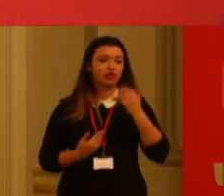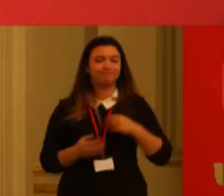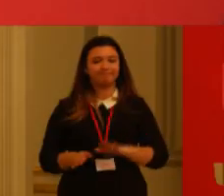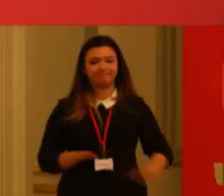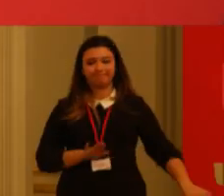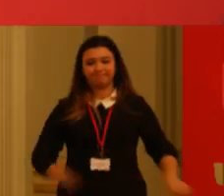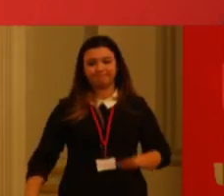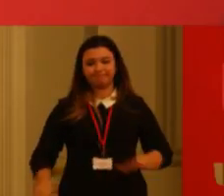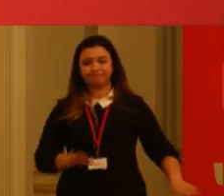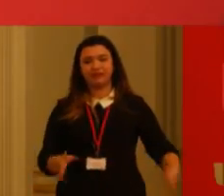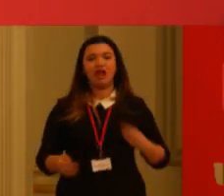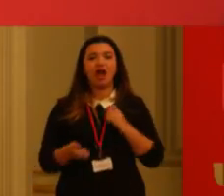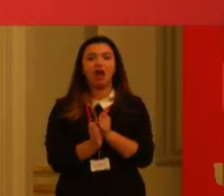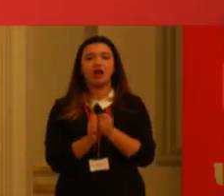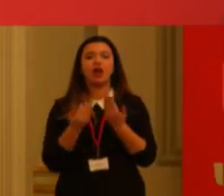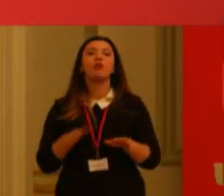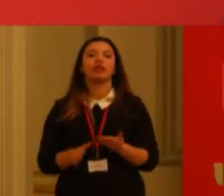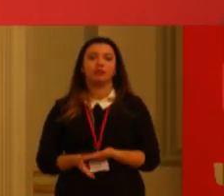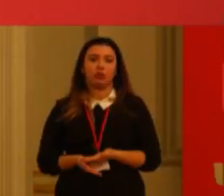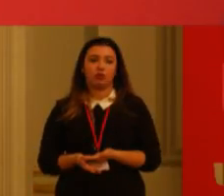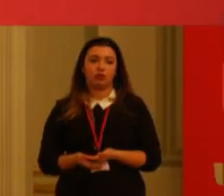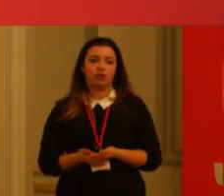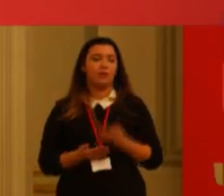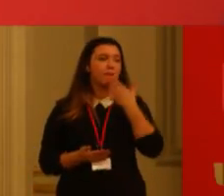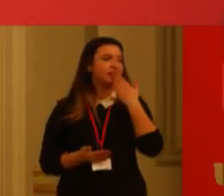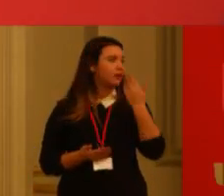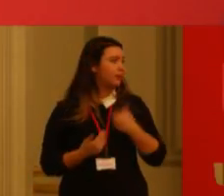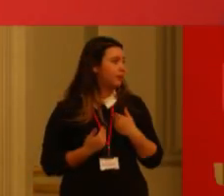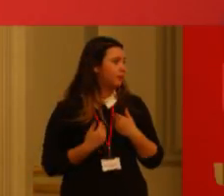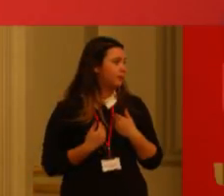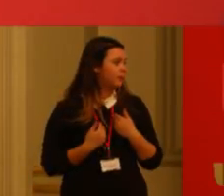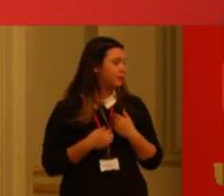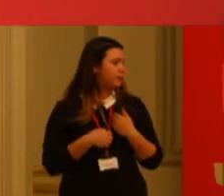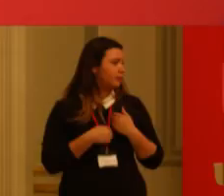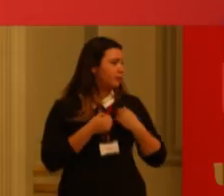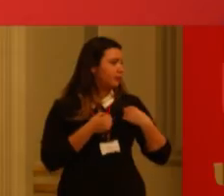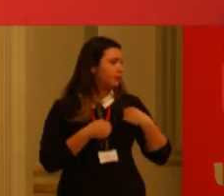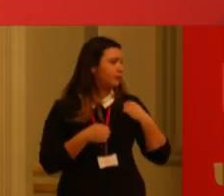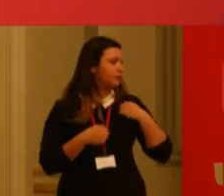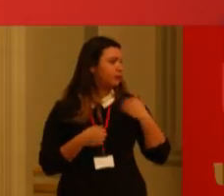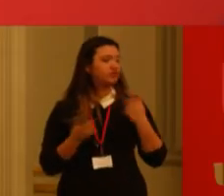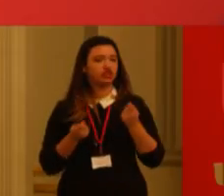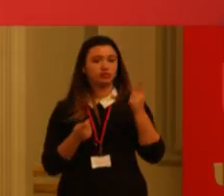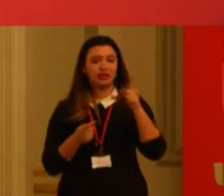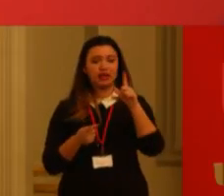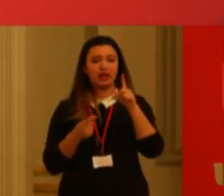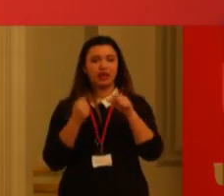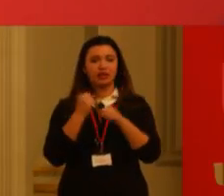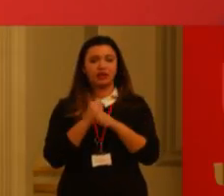if you are discriminated, you're discriminated since from the beginning. Especially if you're an homosexual, that starts.